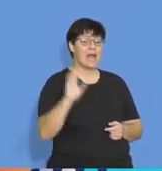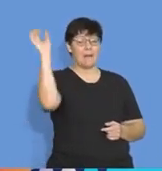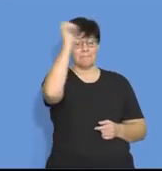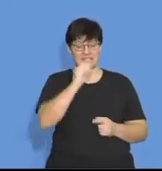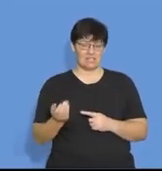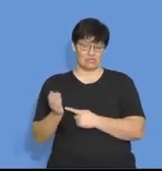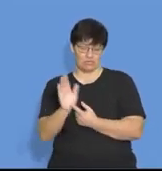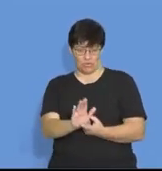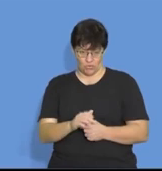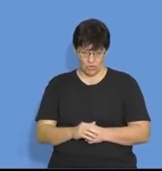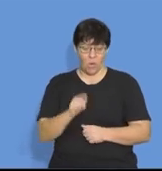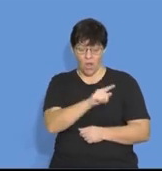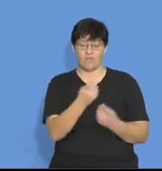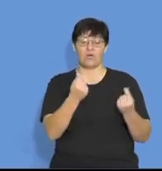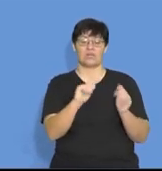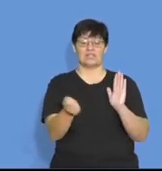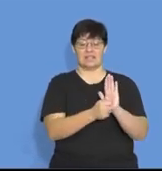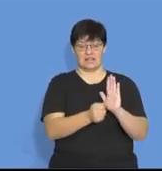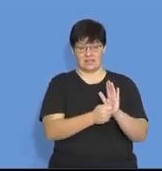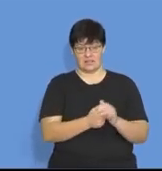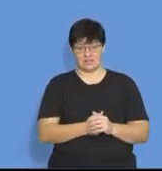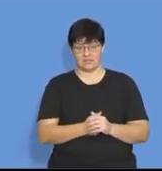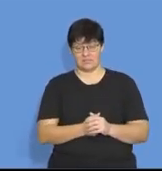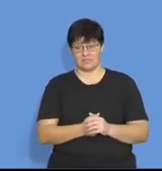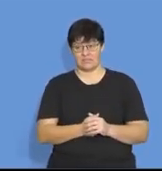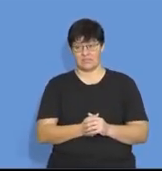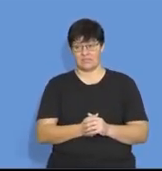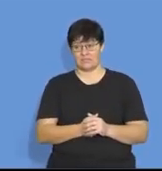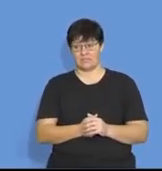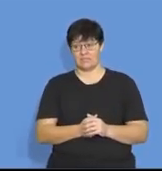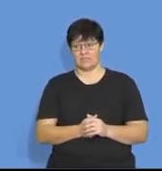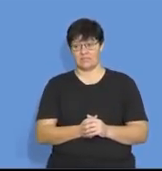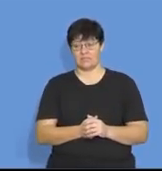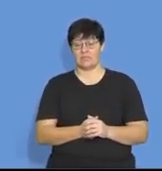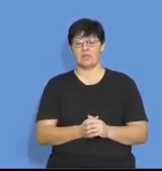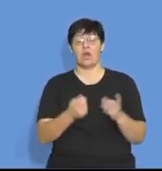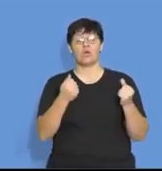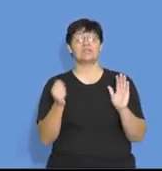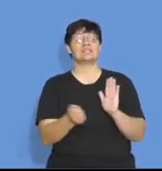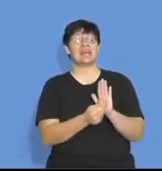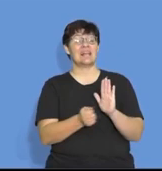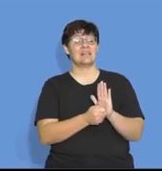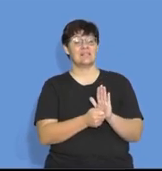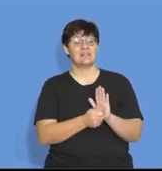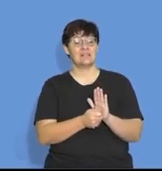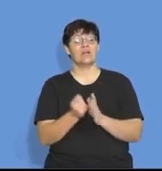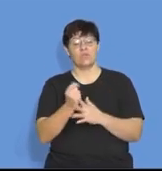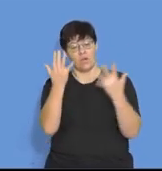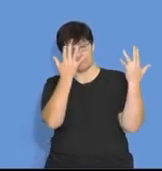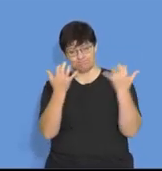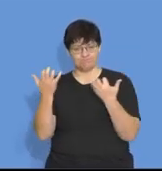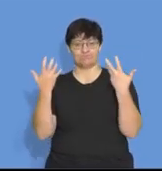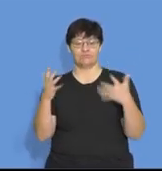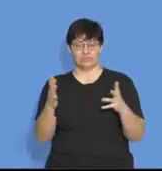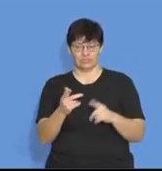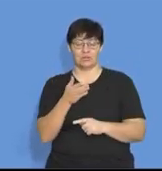of cost of sales. And your cost of sales is something that you have calculated to